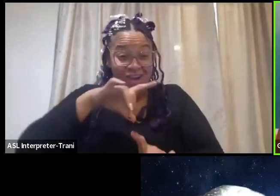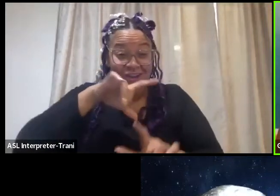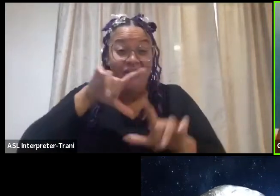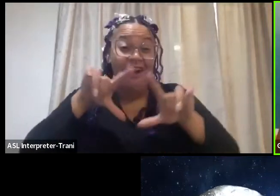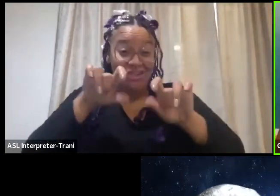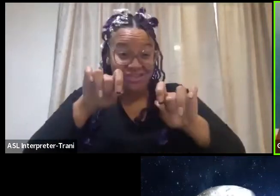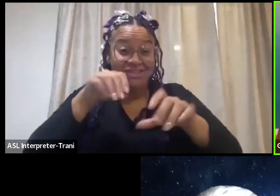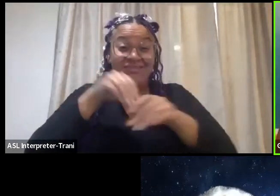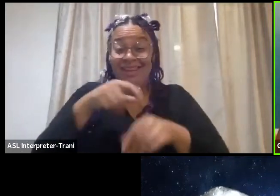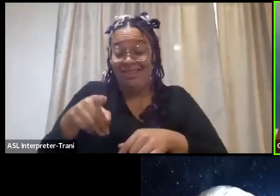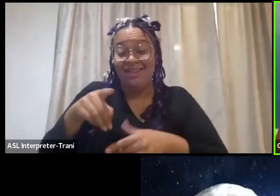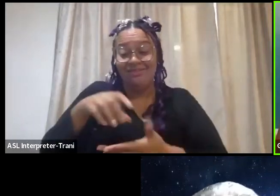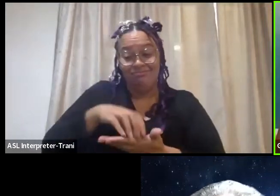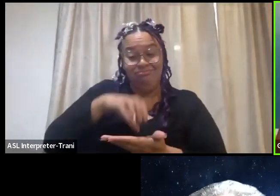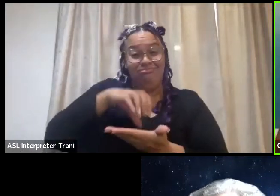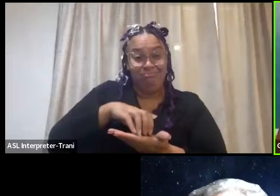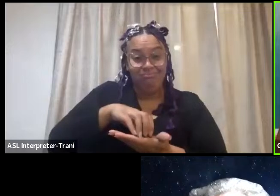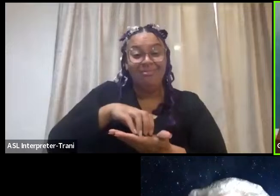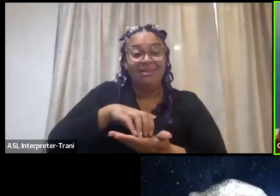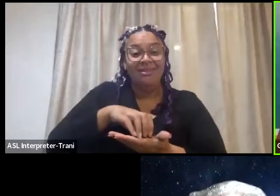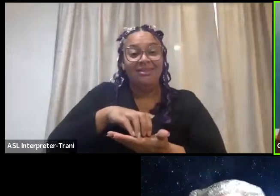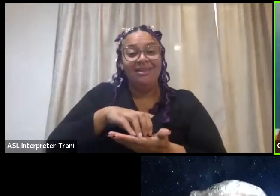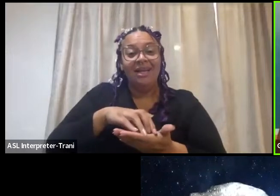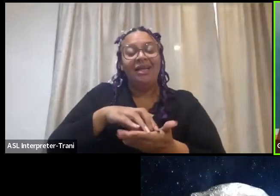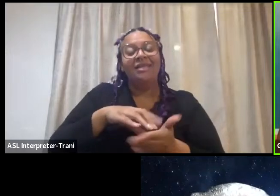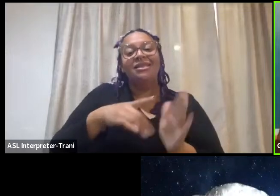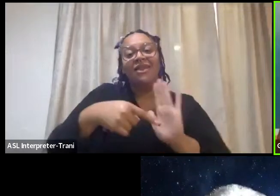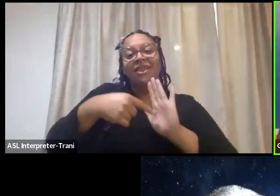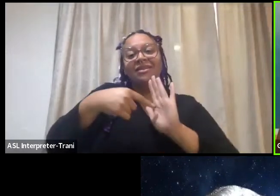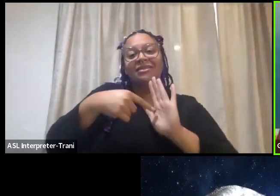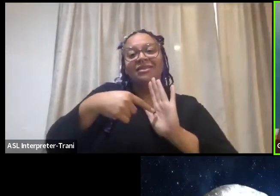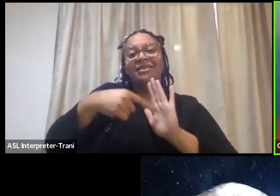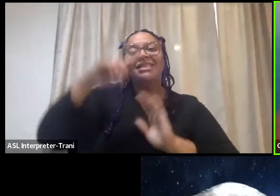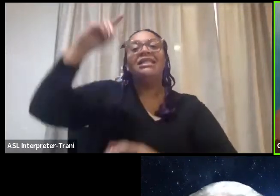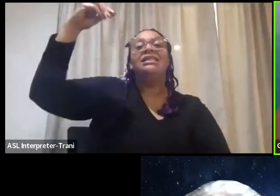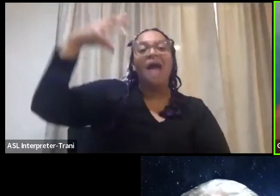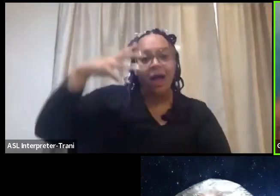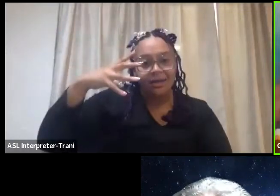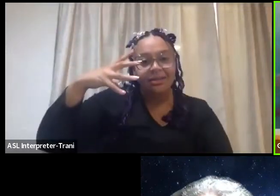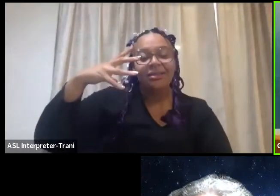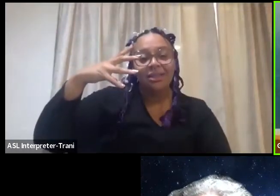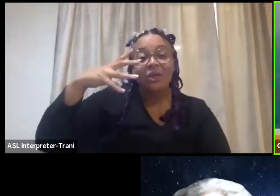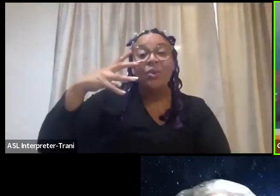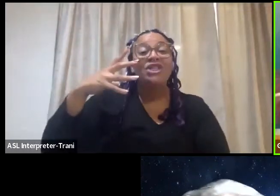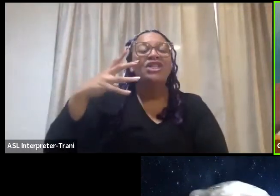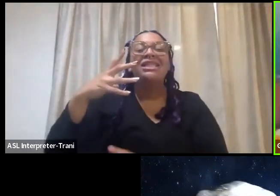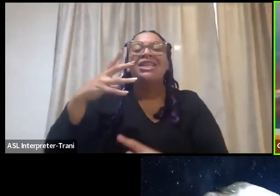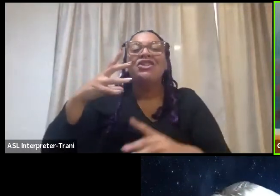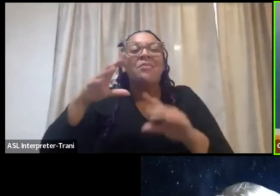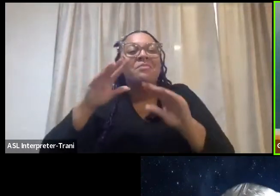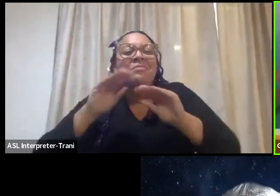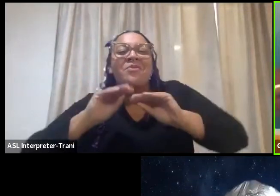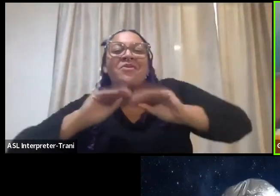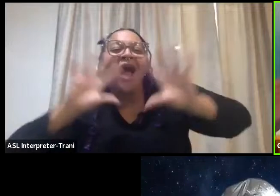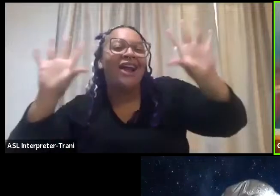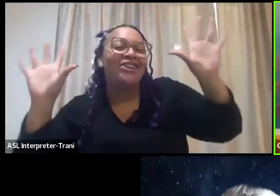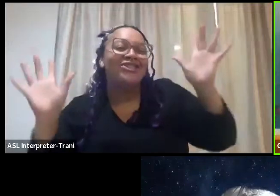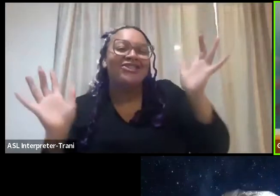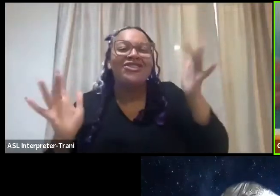deck. It is the sun, which is such a bright,